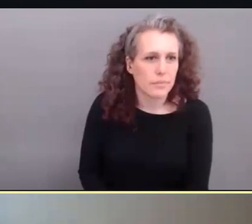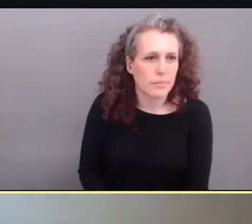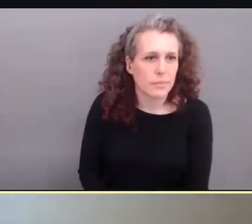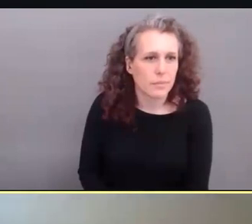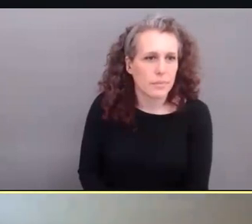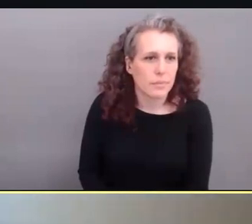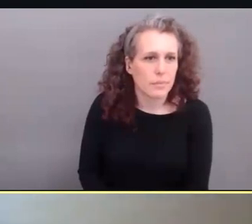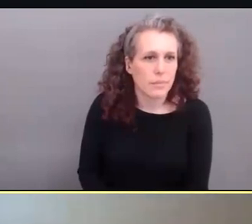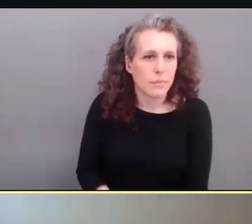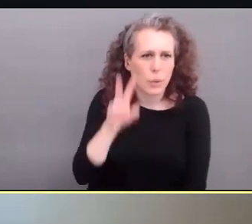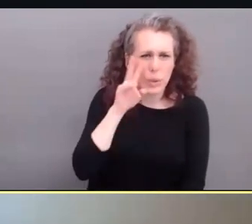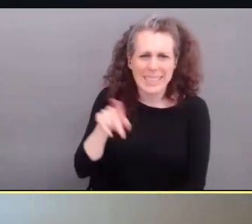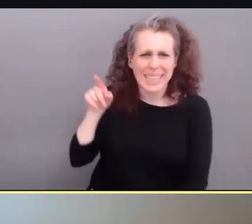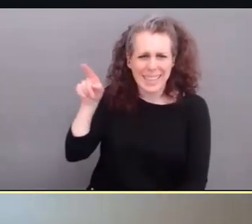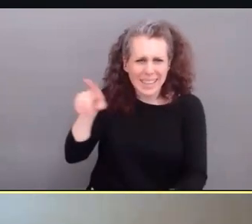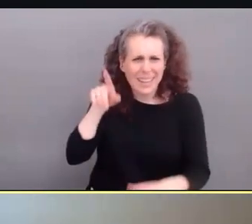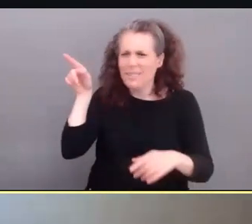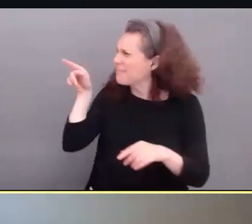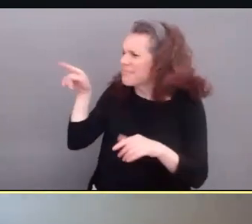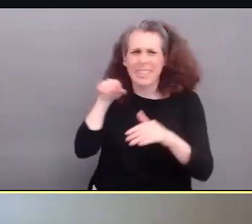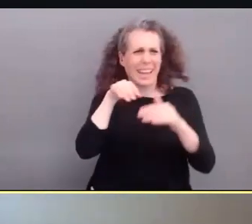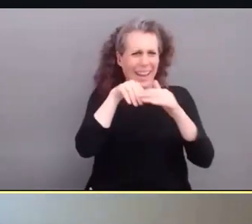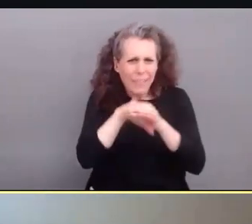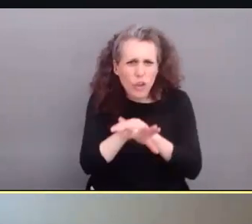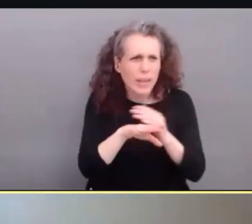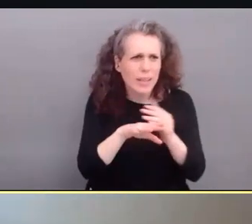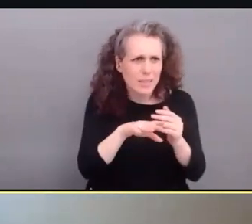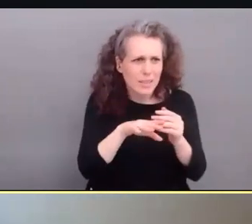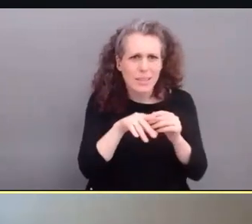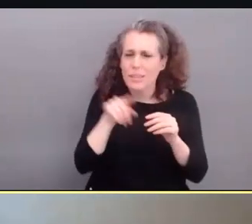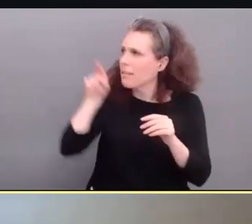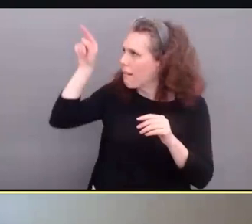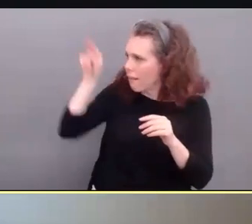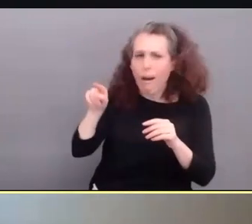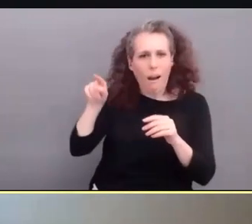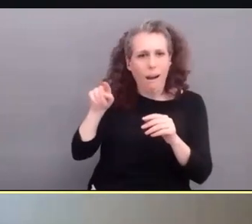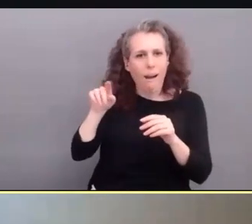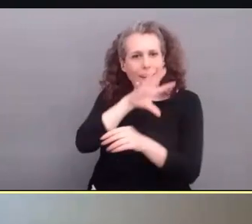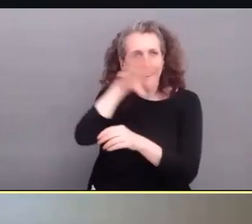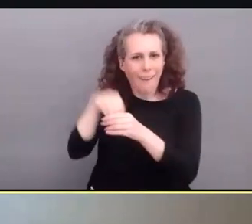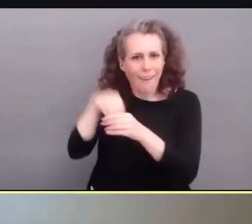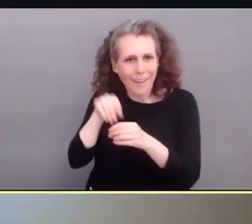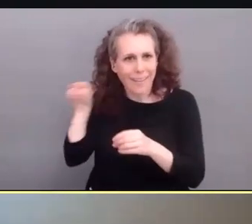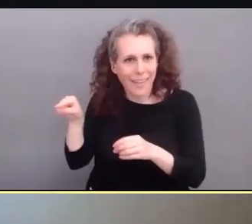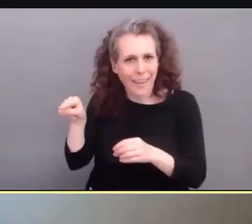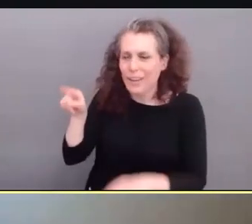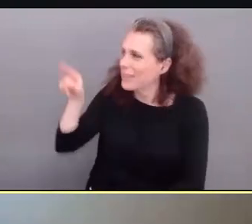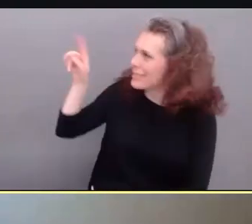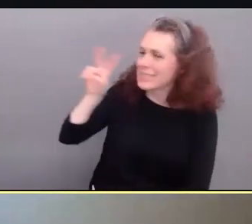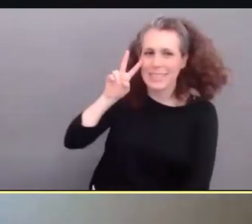an entrance where some of those key elements have been applied that you find in the detailed sections of the